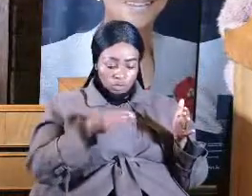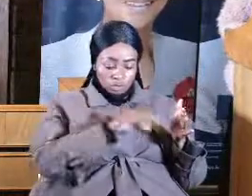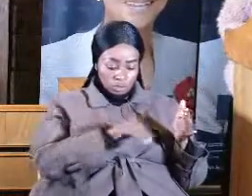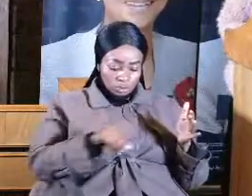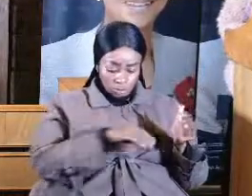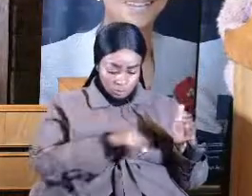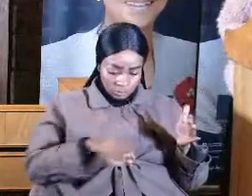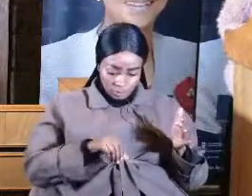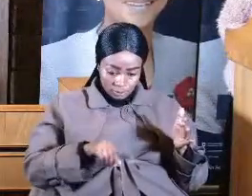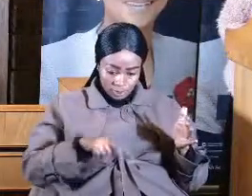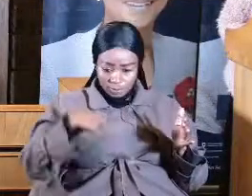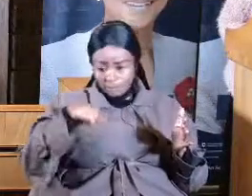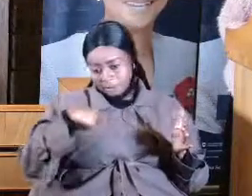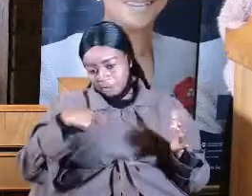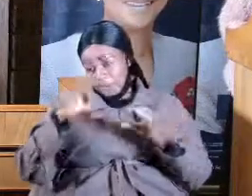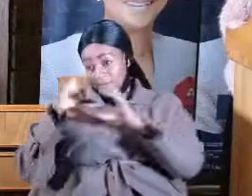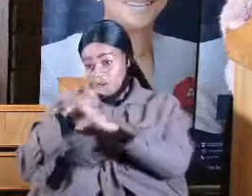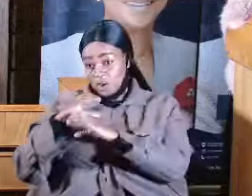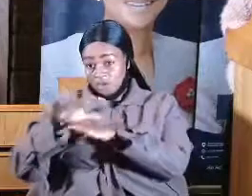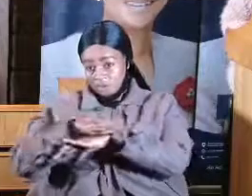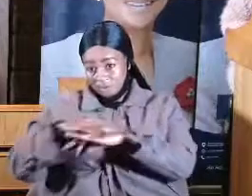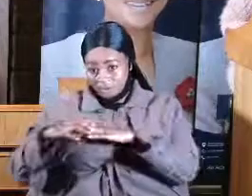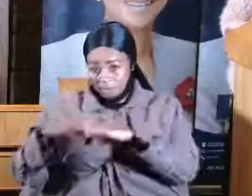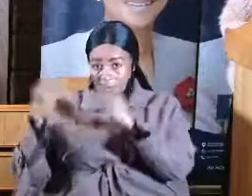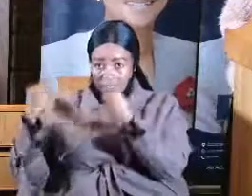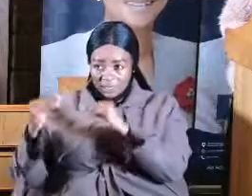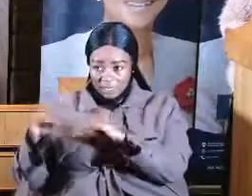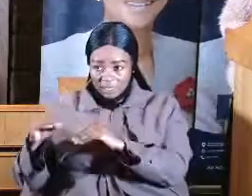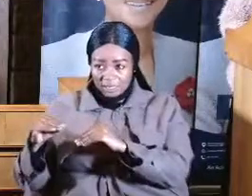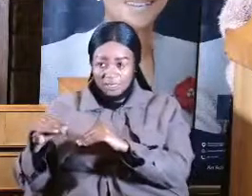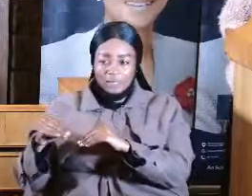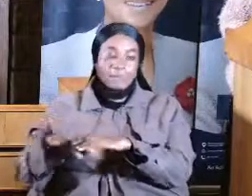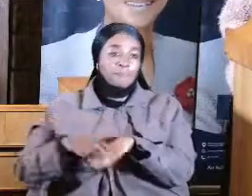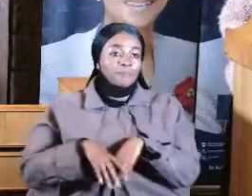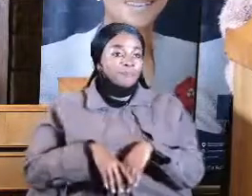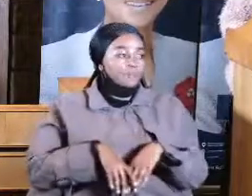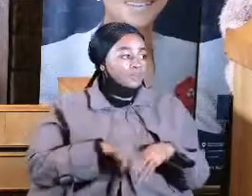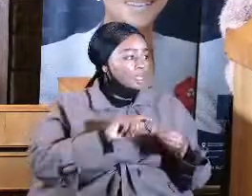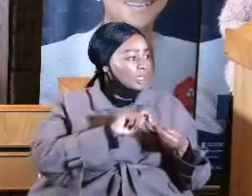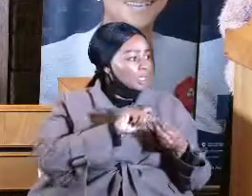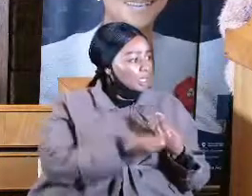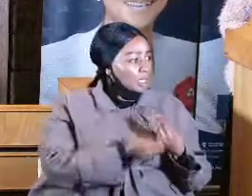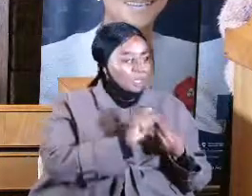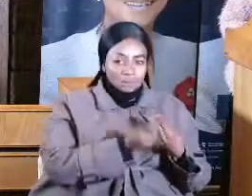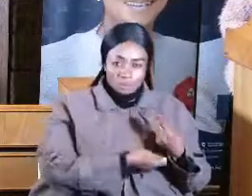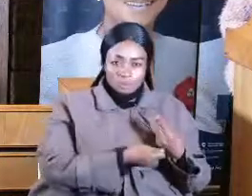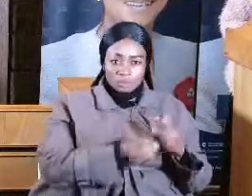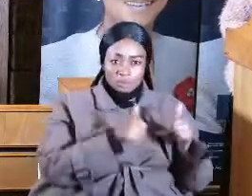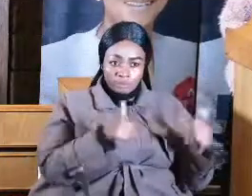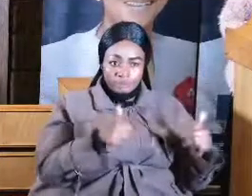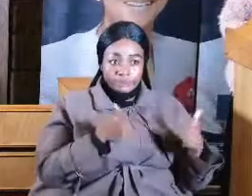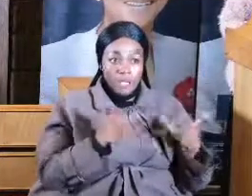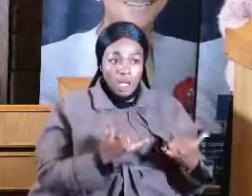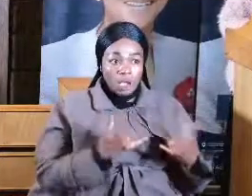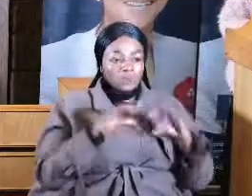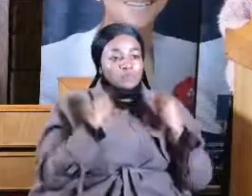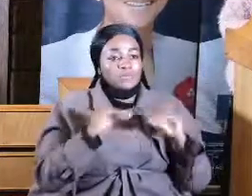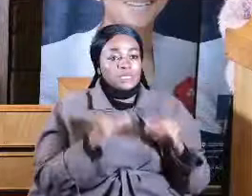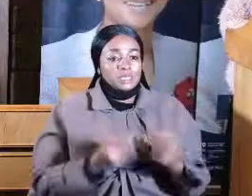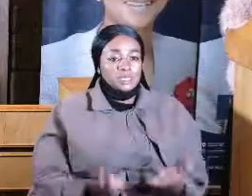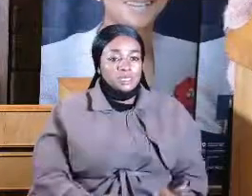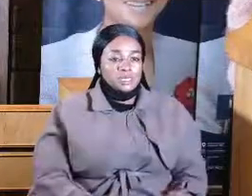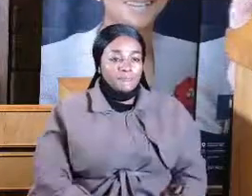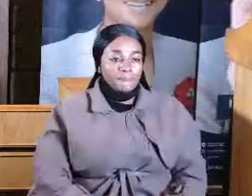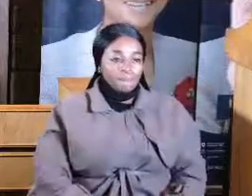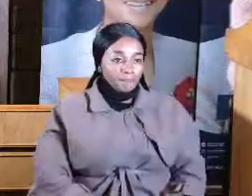commercial farming, right? Rajala di sunflower, rabrida, and then now we mean business.